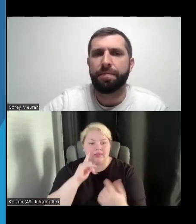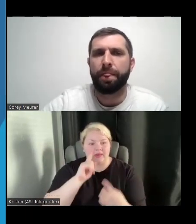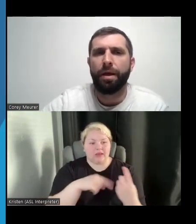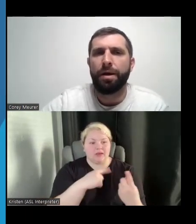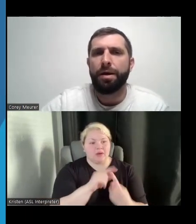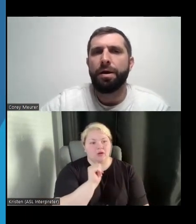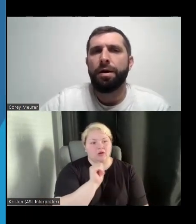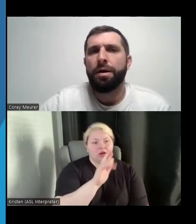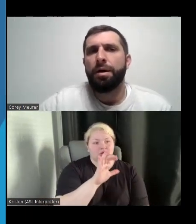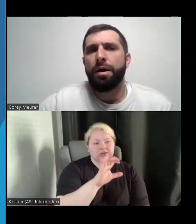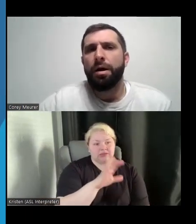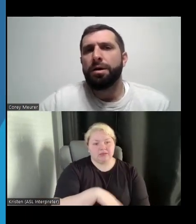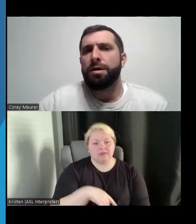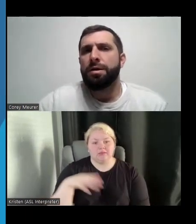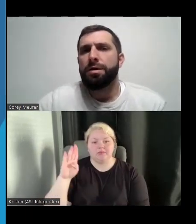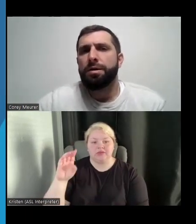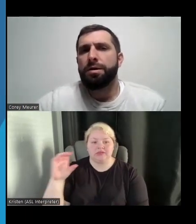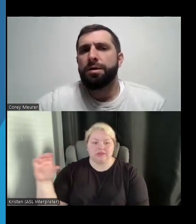BCC.